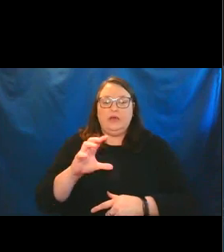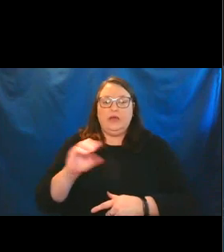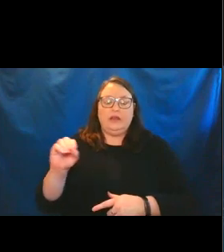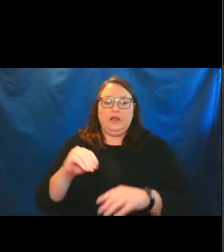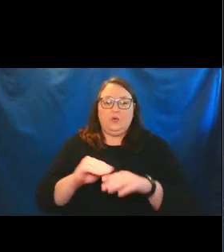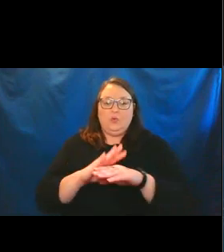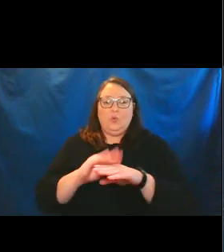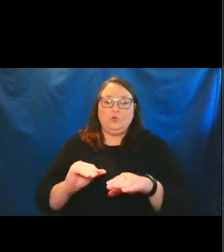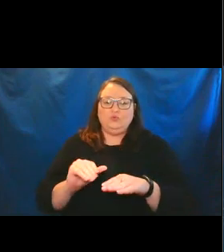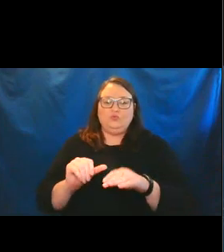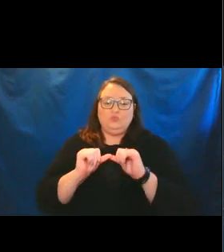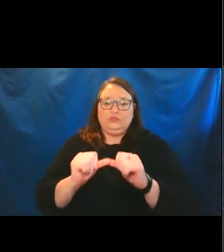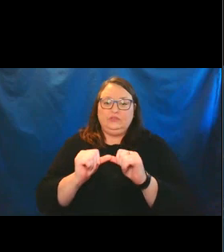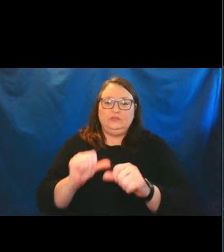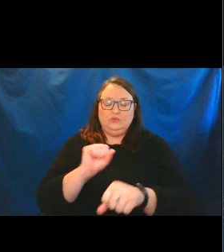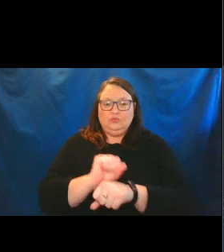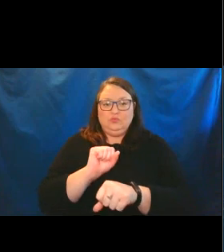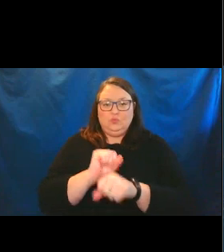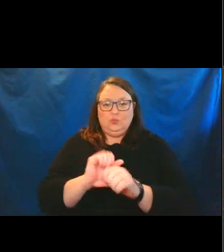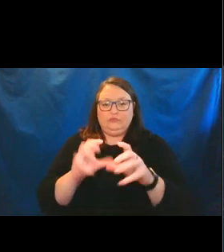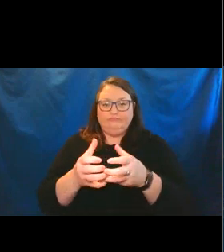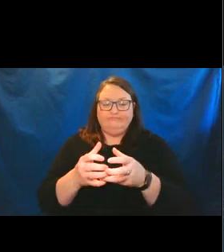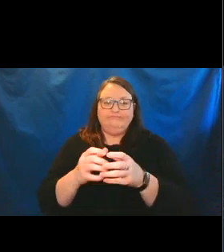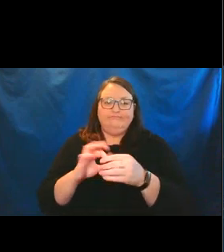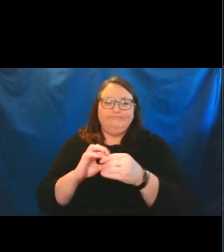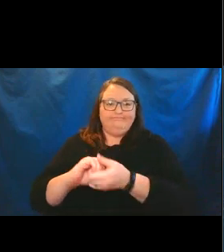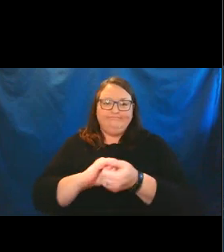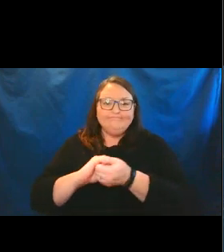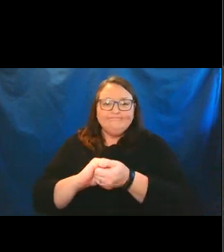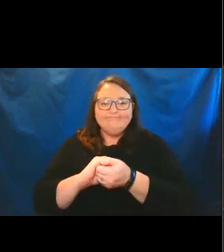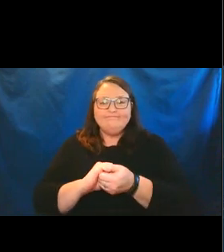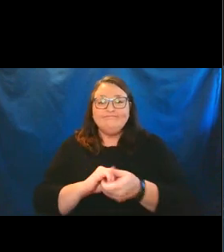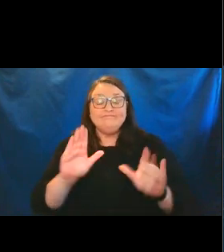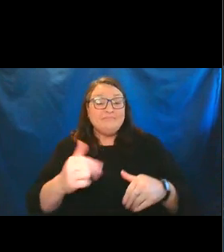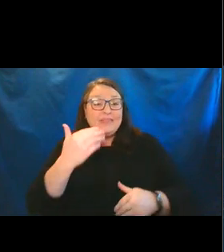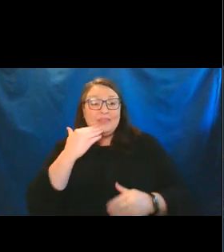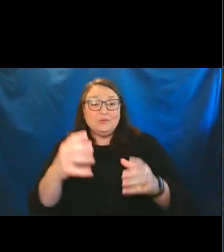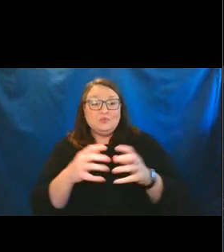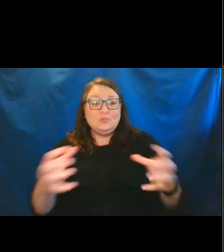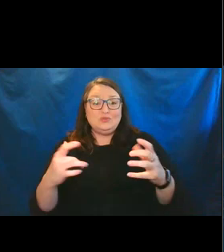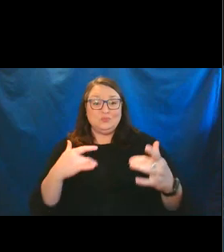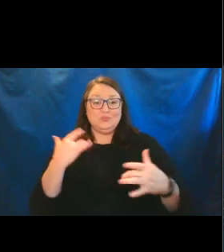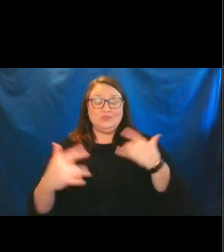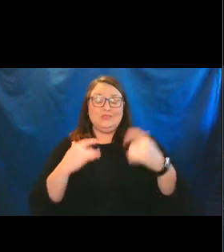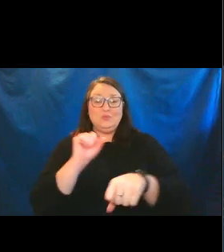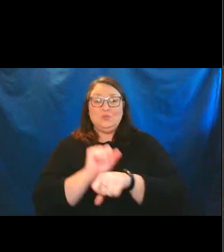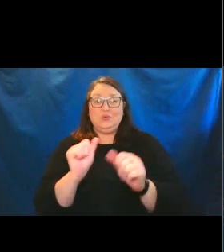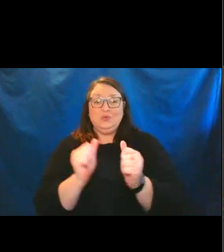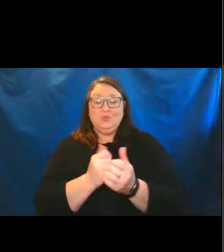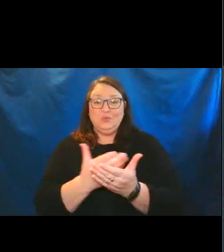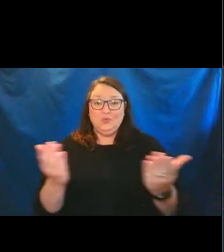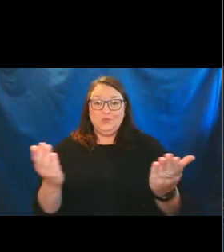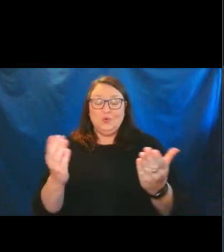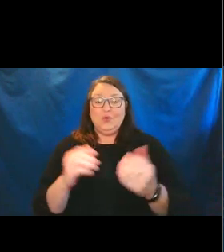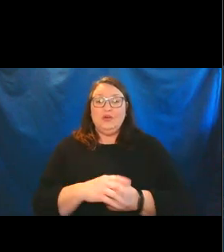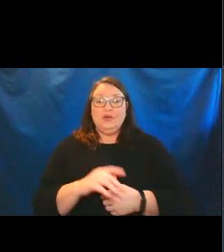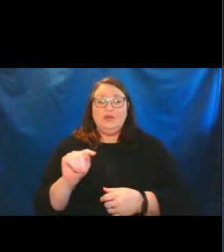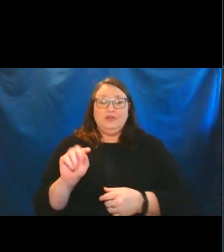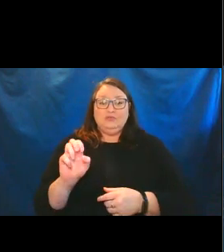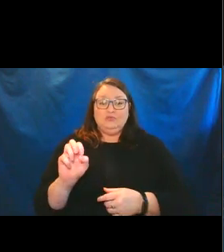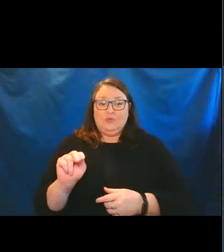Great. Thank you so much. We are incredibly excited to be working with you all. Trin may join us, but I